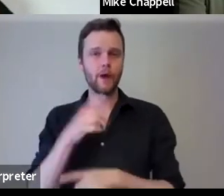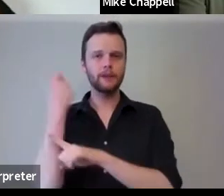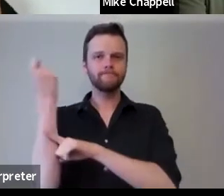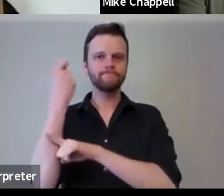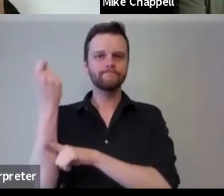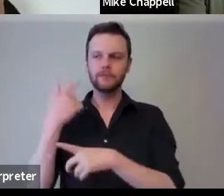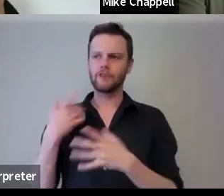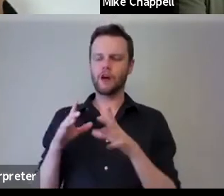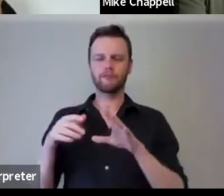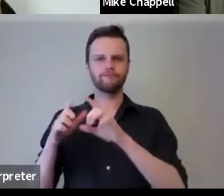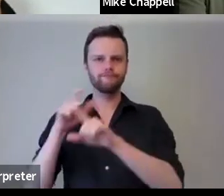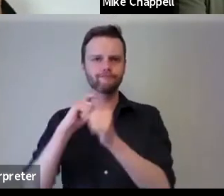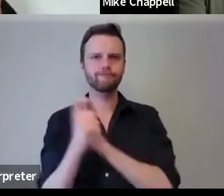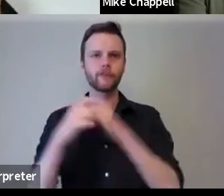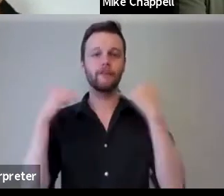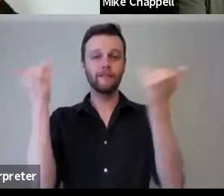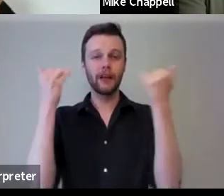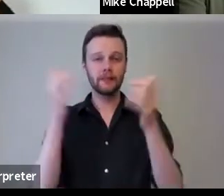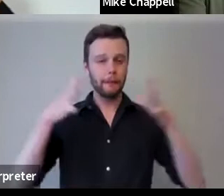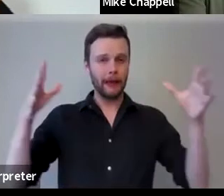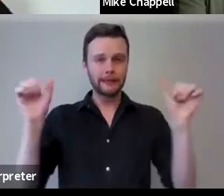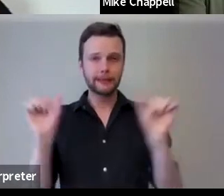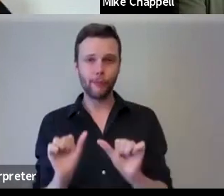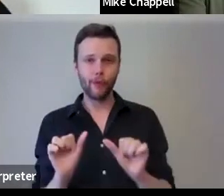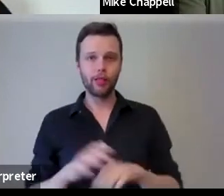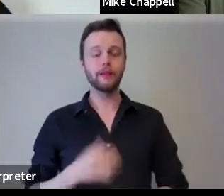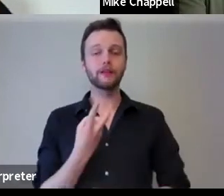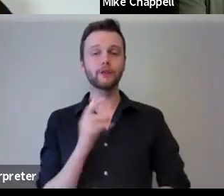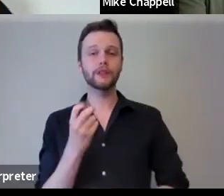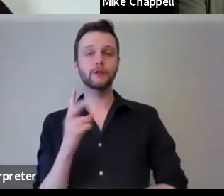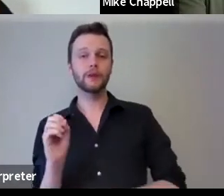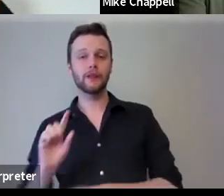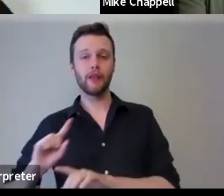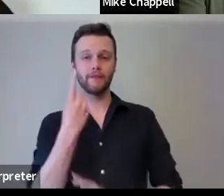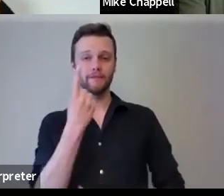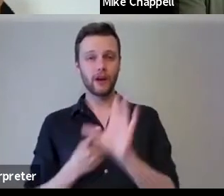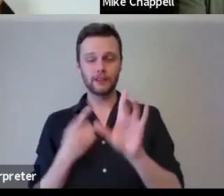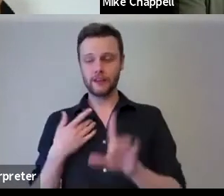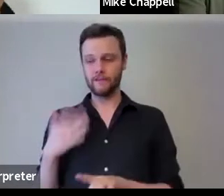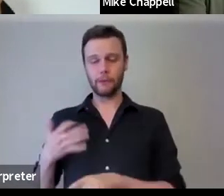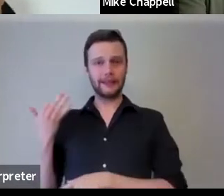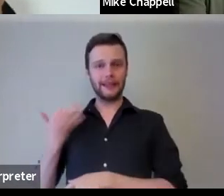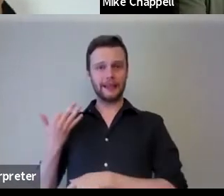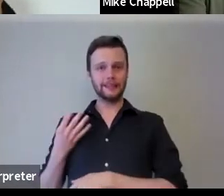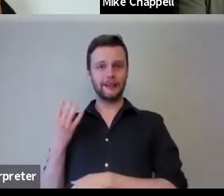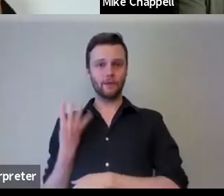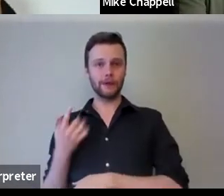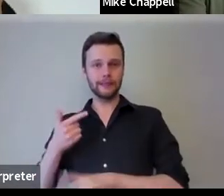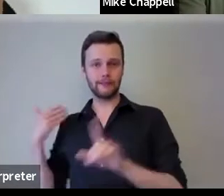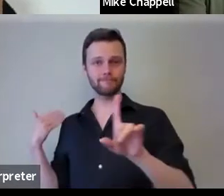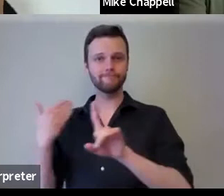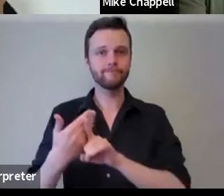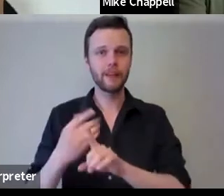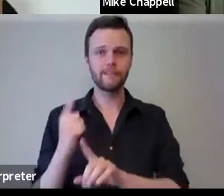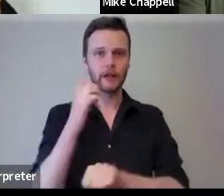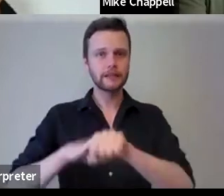community of festivals, large and small. 2020 is the first year since 1947 that the spring and summer festivals haven't been able